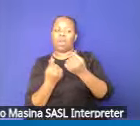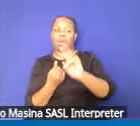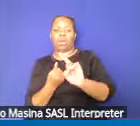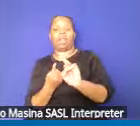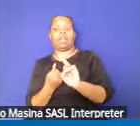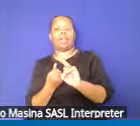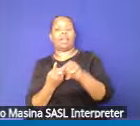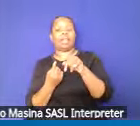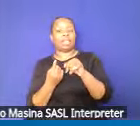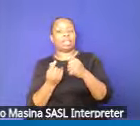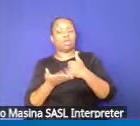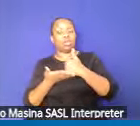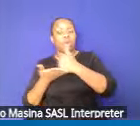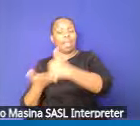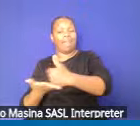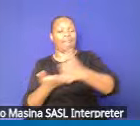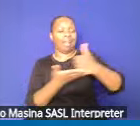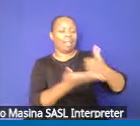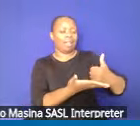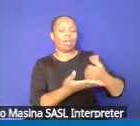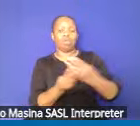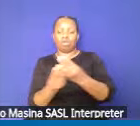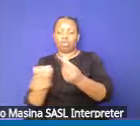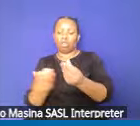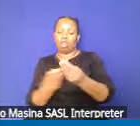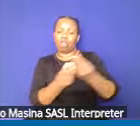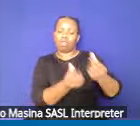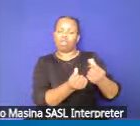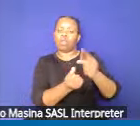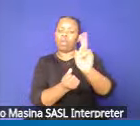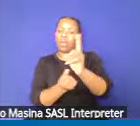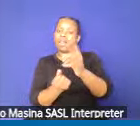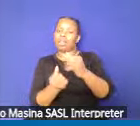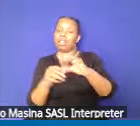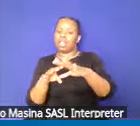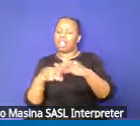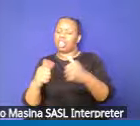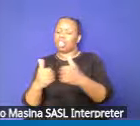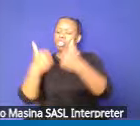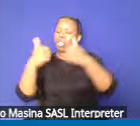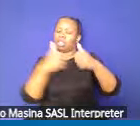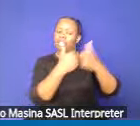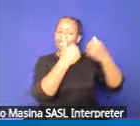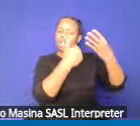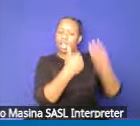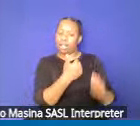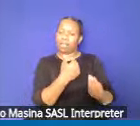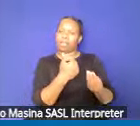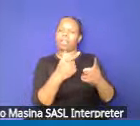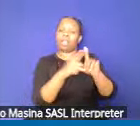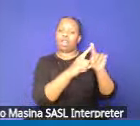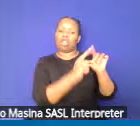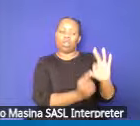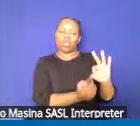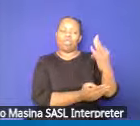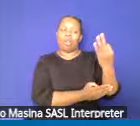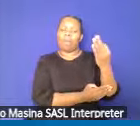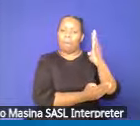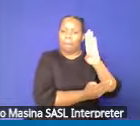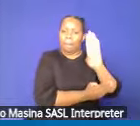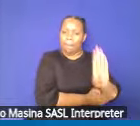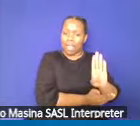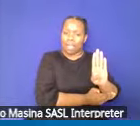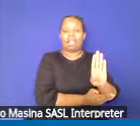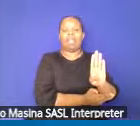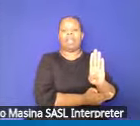to address the challenges that we have and the purpose of the BBBE itself, in terms of ensuring that we